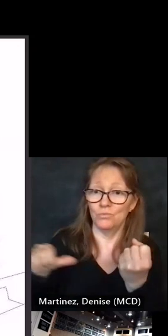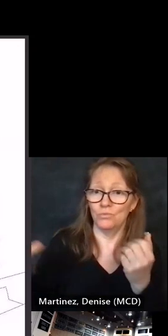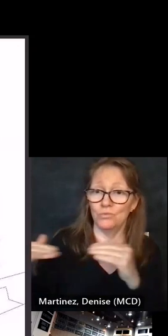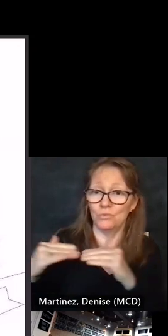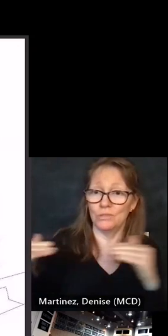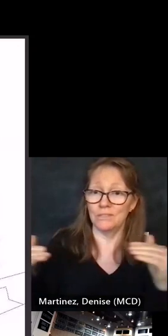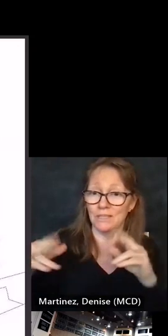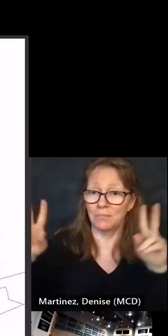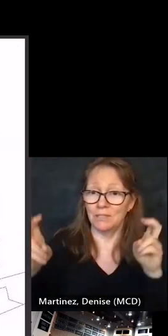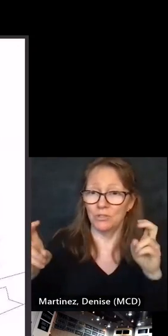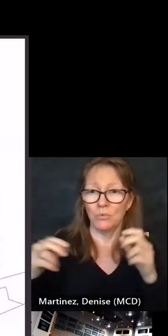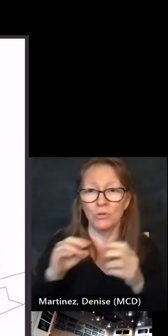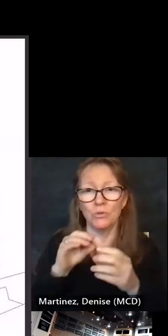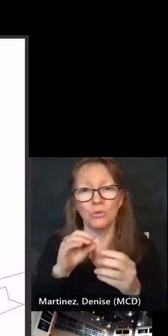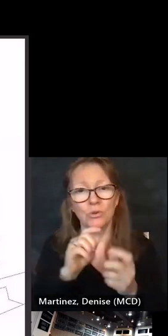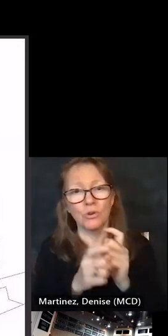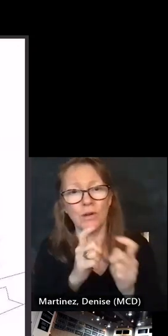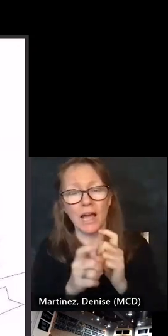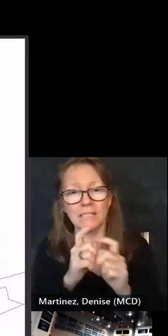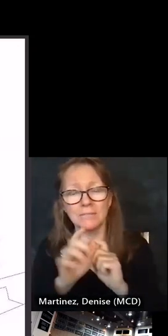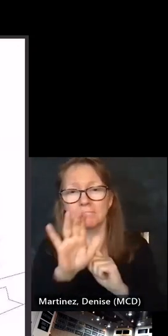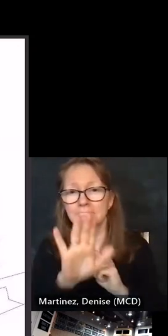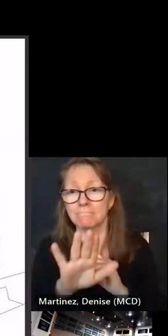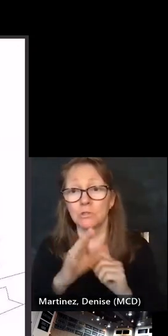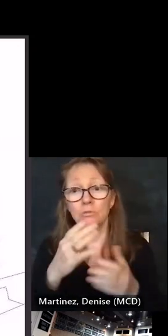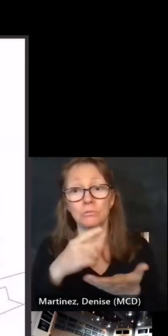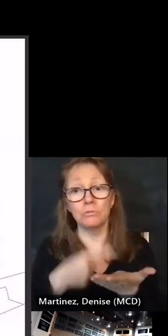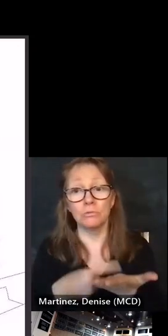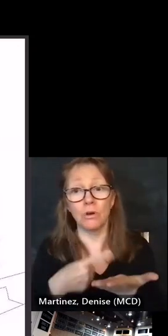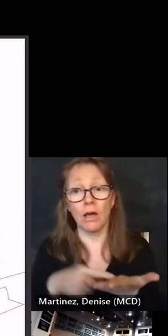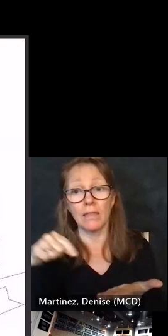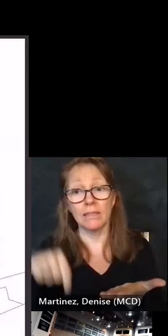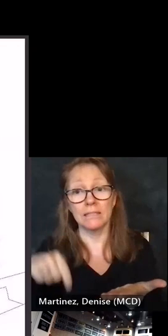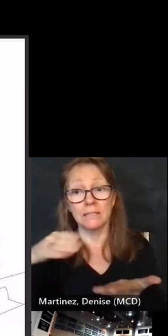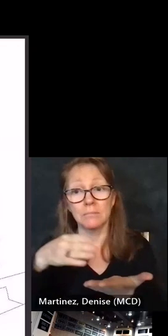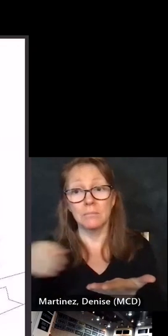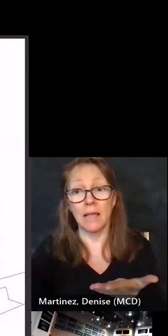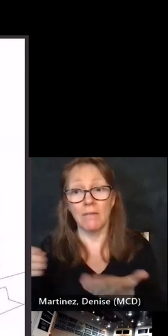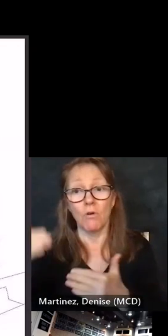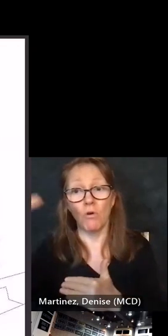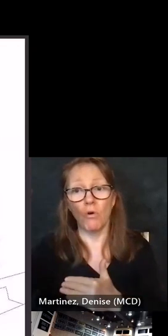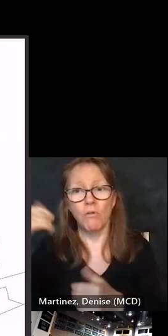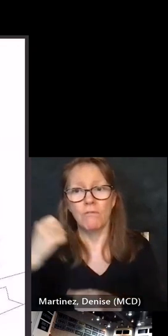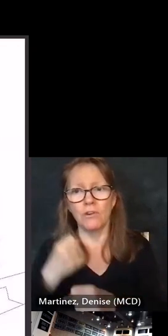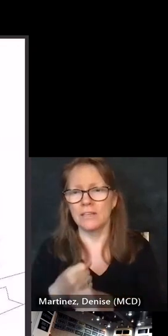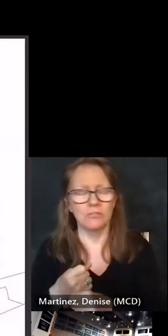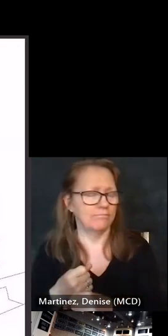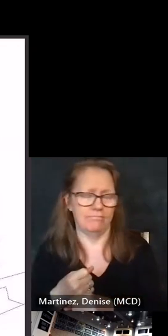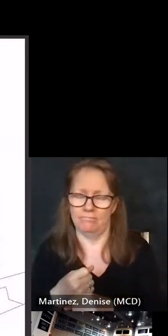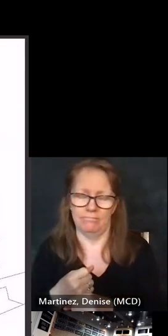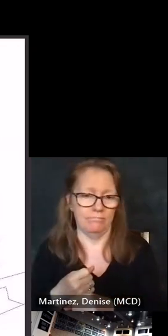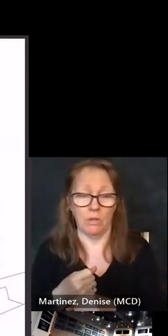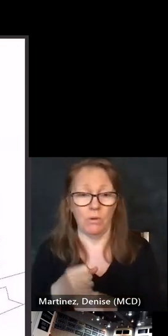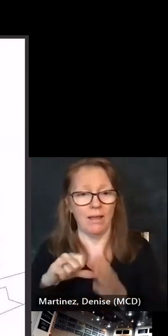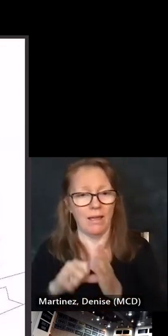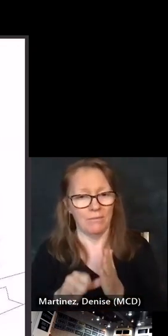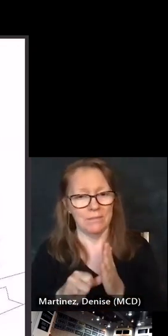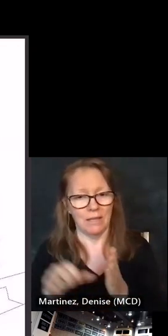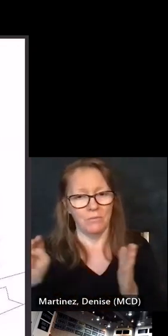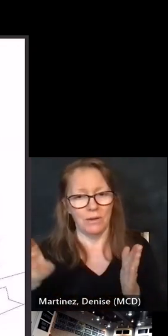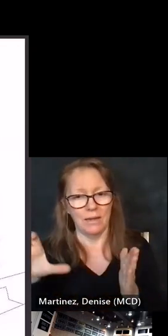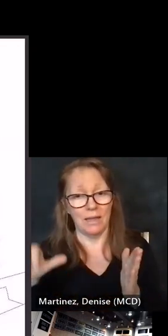think are true. You said you've been working on this plan for over a year. Well, I wanted to emphasize what Nancy said. In the winter